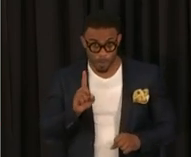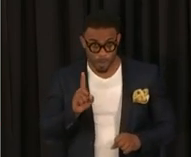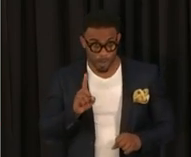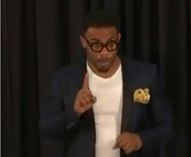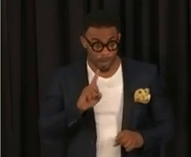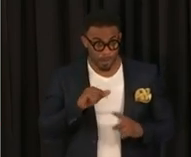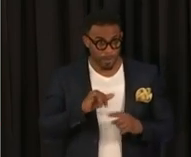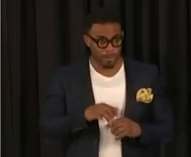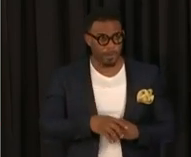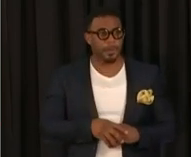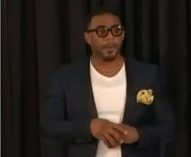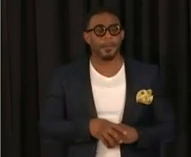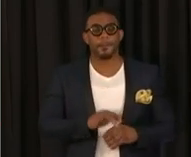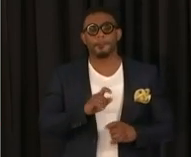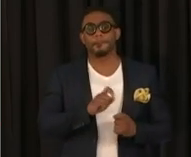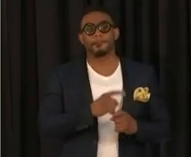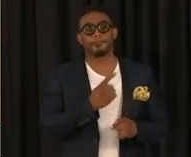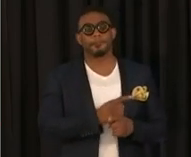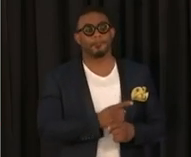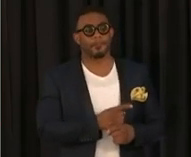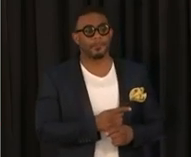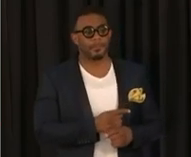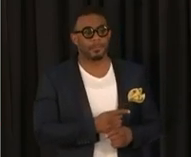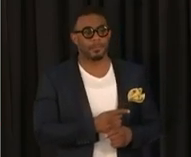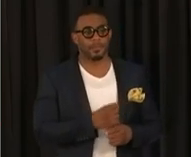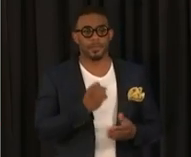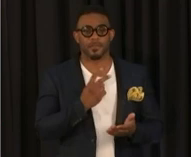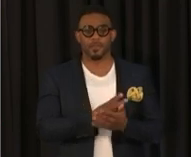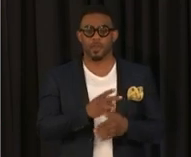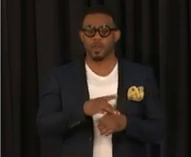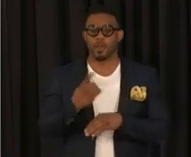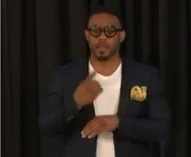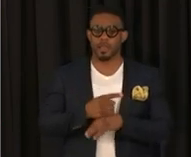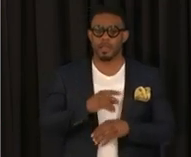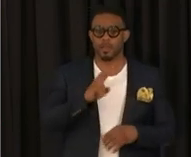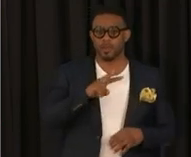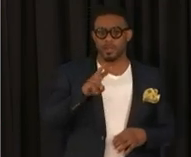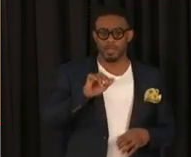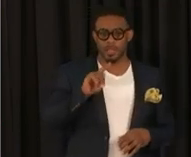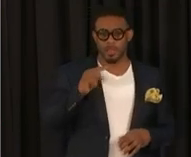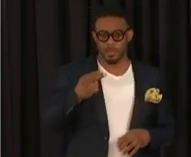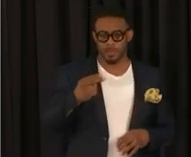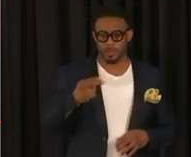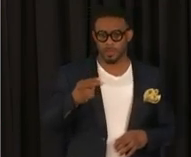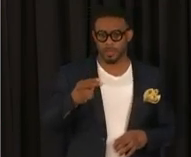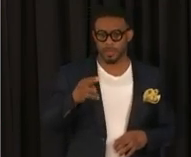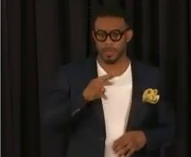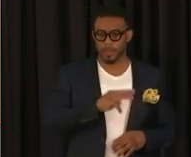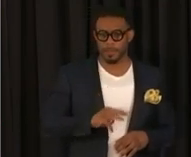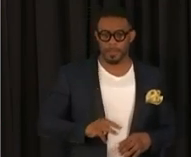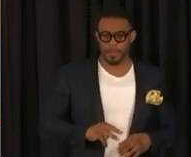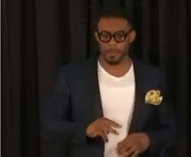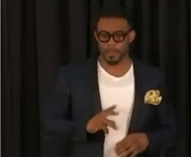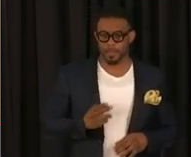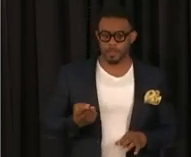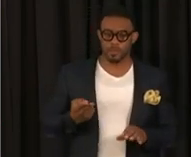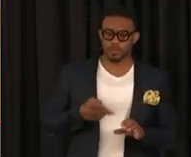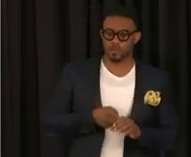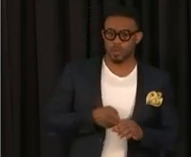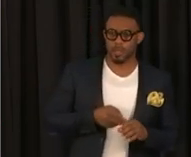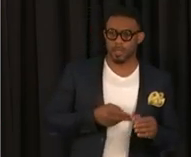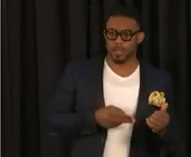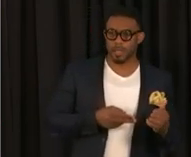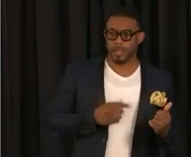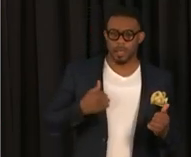where and talking about what? That's exactly right. The official Earth Day is on the 22nd. That's on Thursday. And Mayor Bowser is